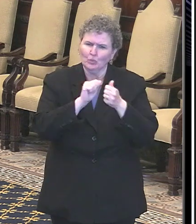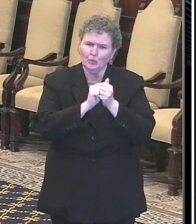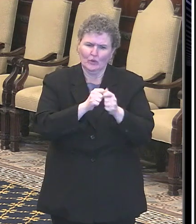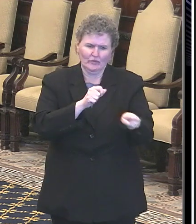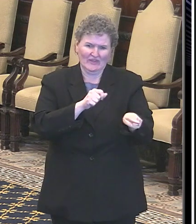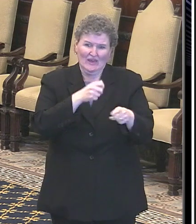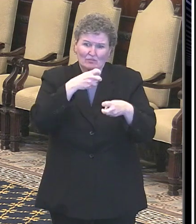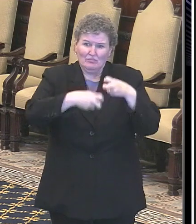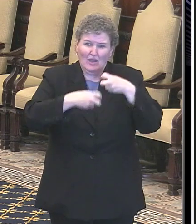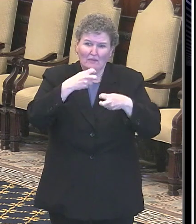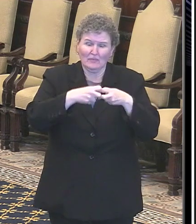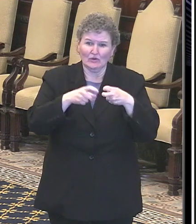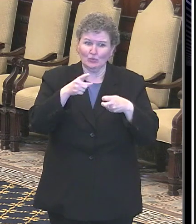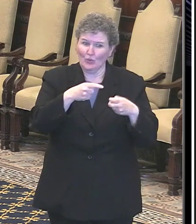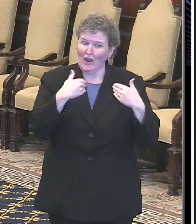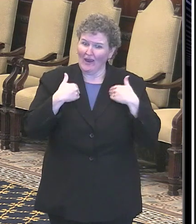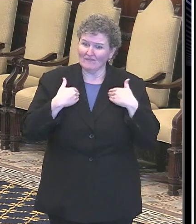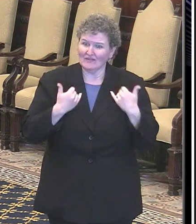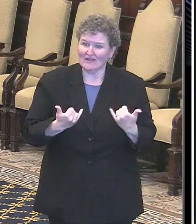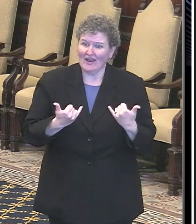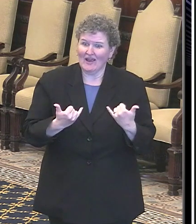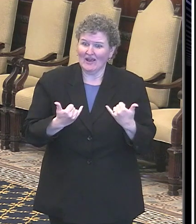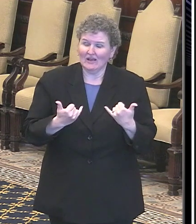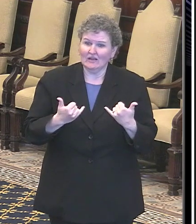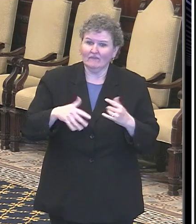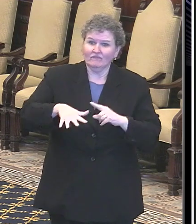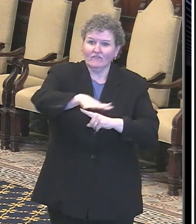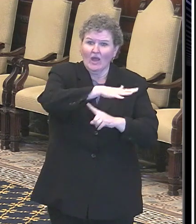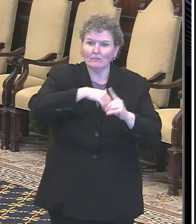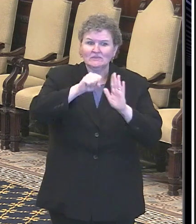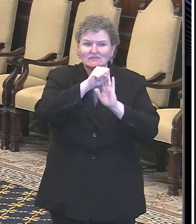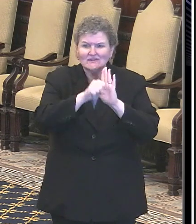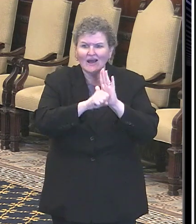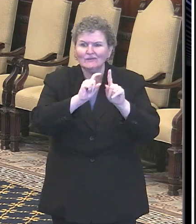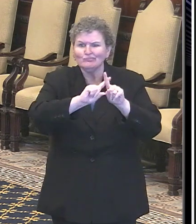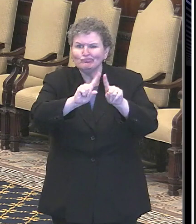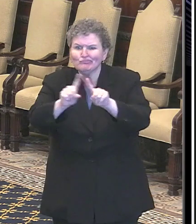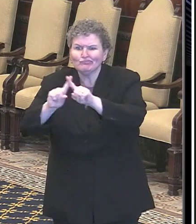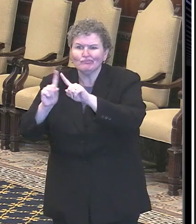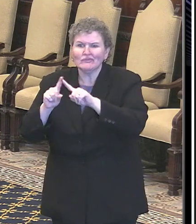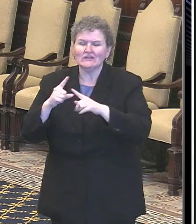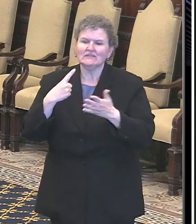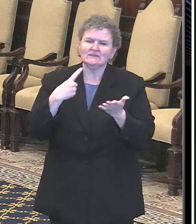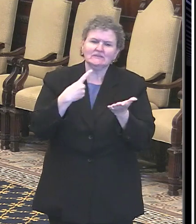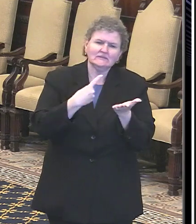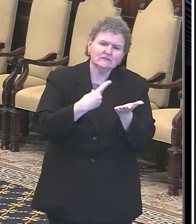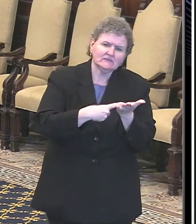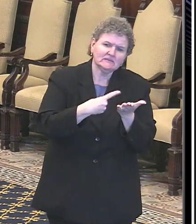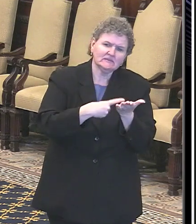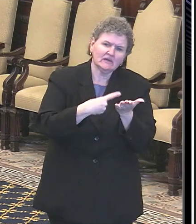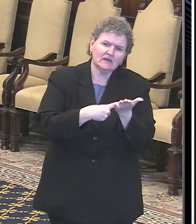has and other surrounding states. Is there any discussion about, once the other states start